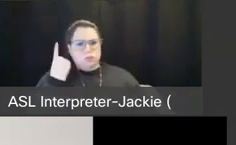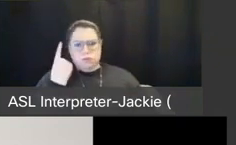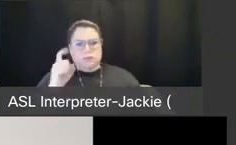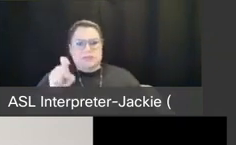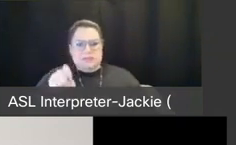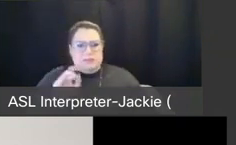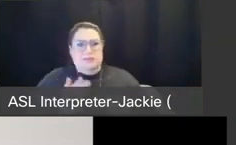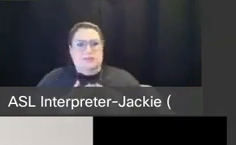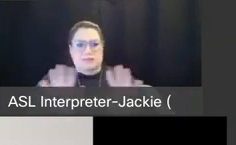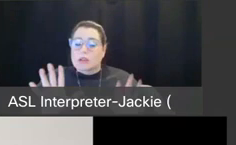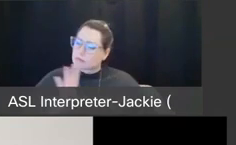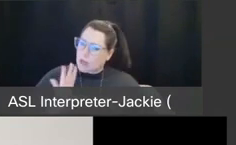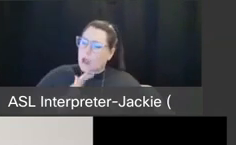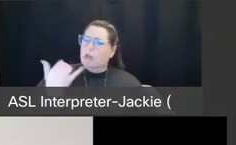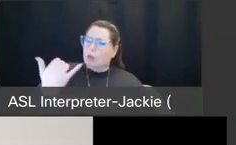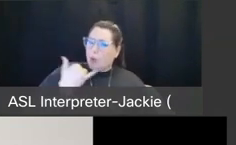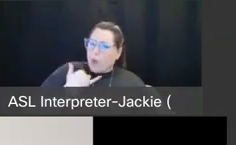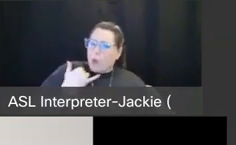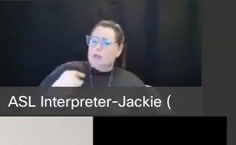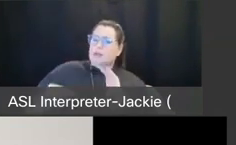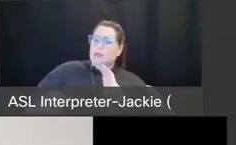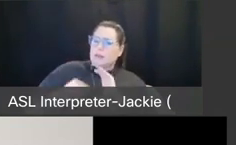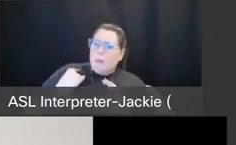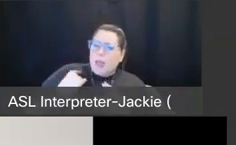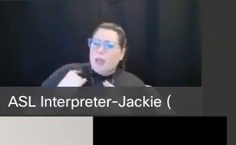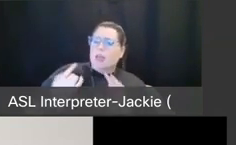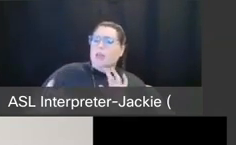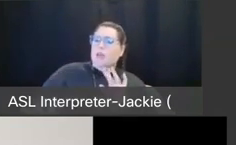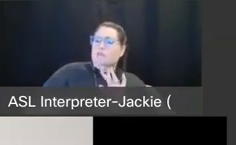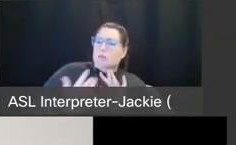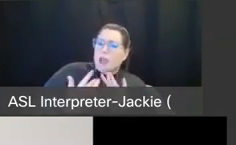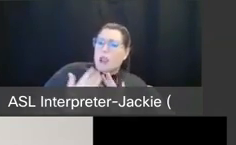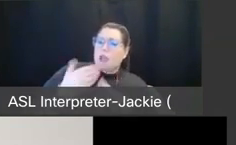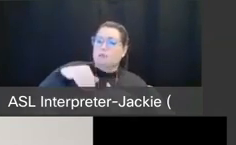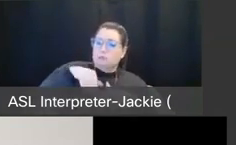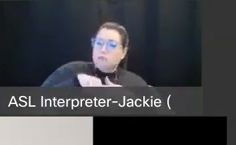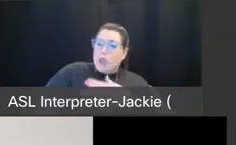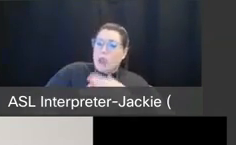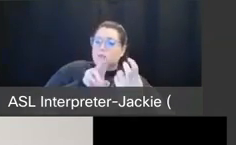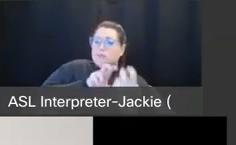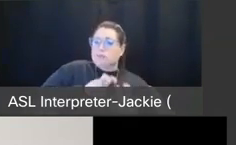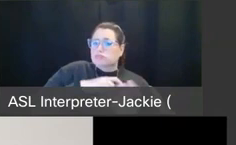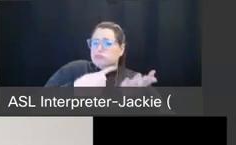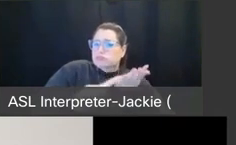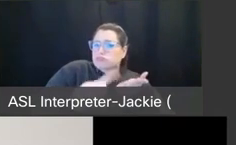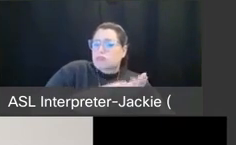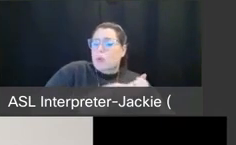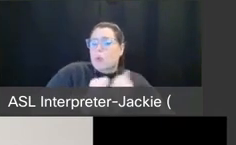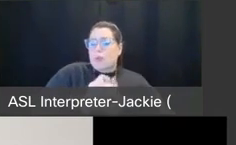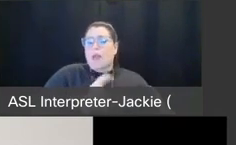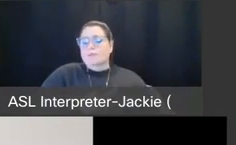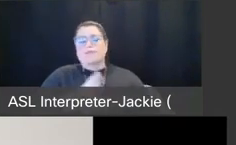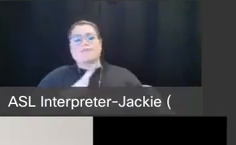available by phone, by email, and even in person if you want to stop by and meet with us in person.